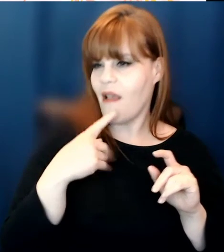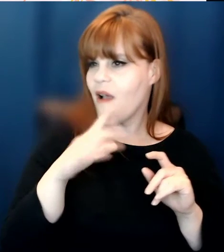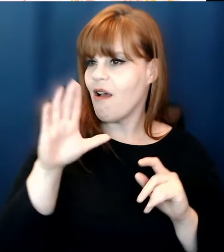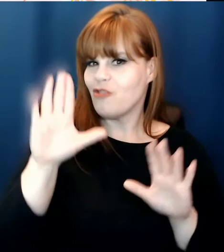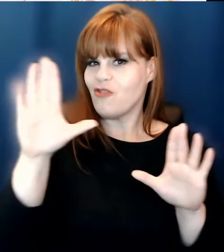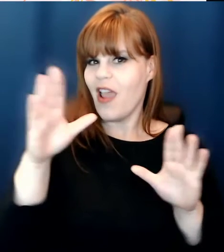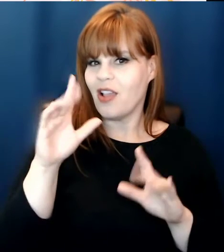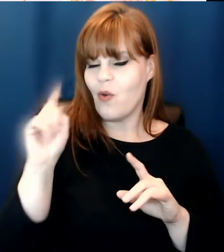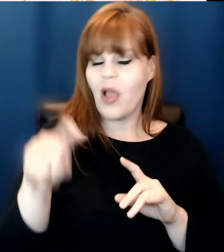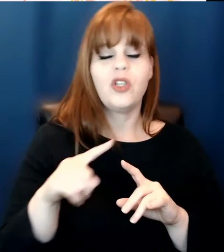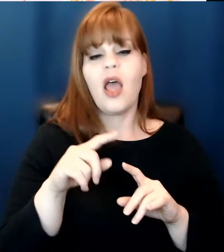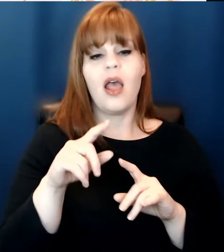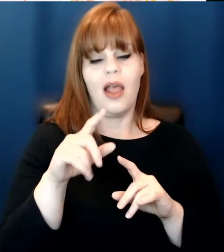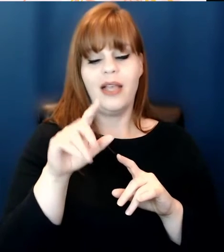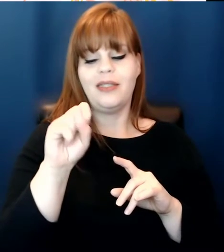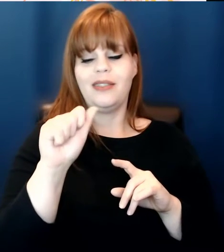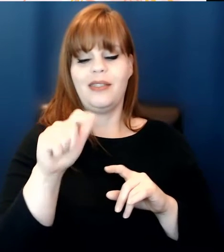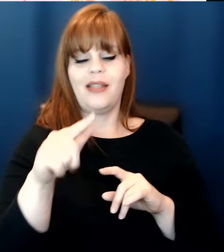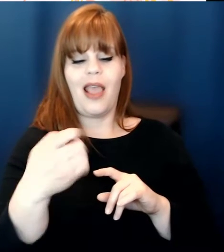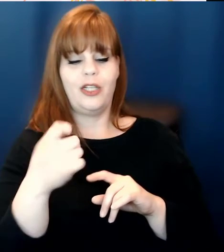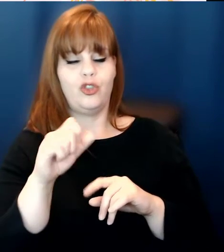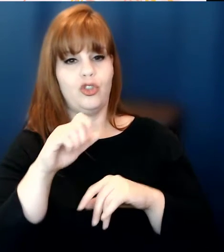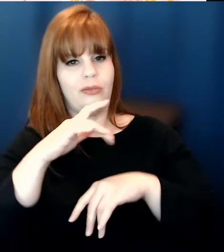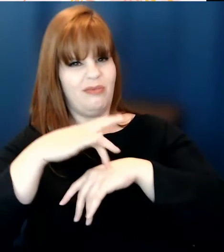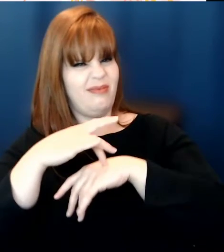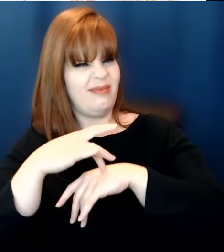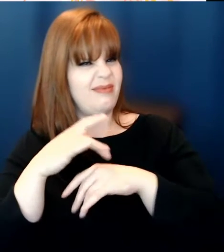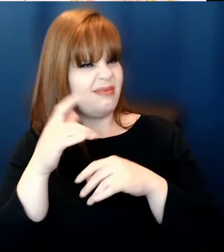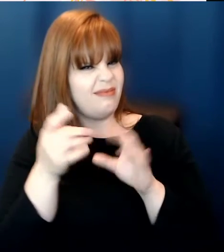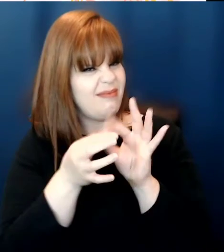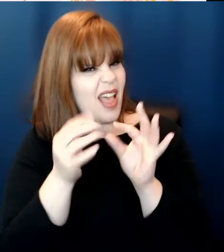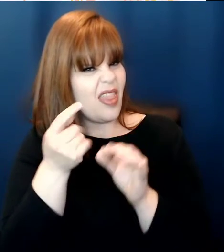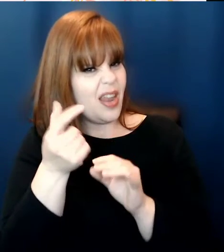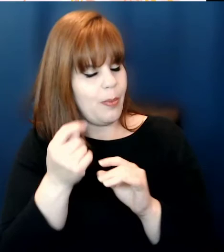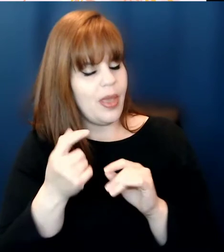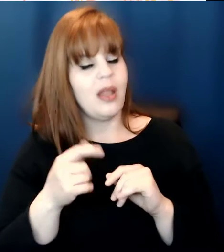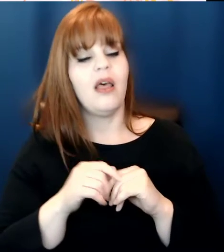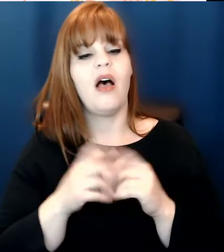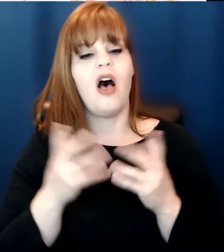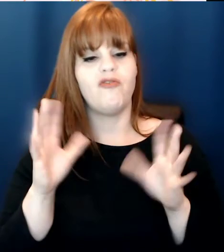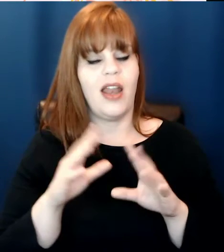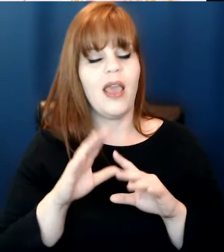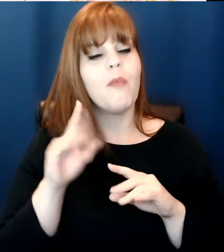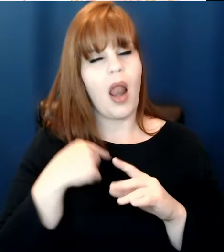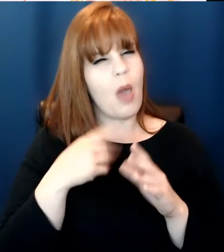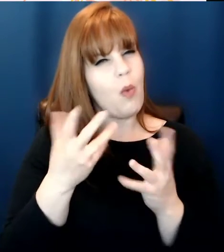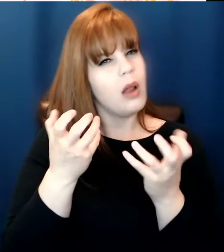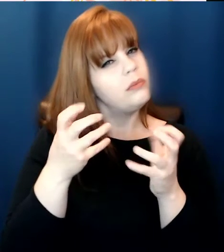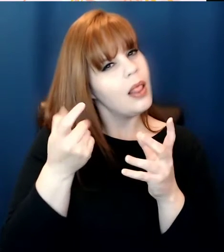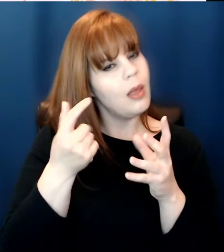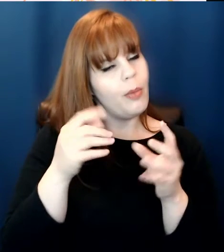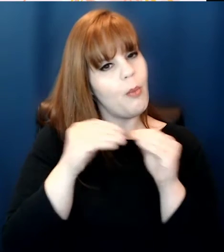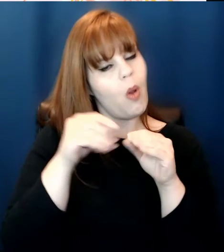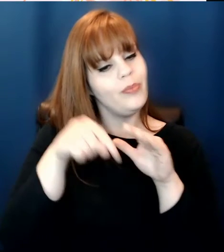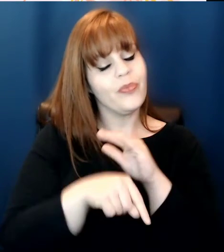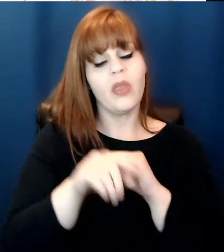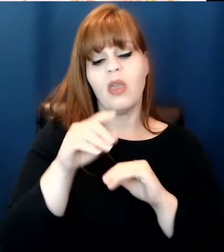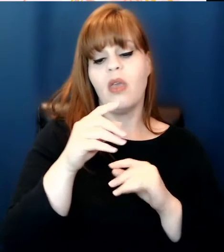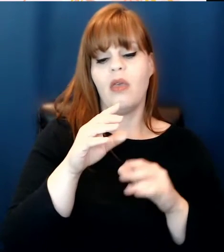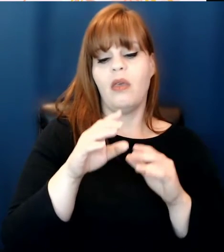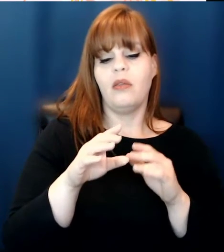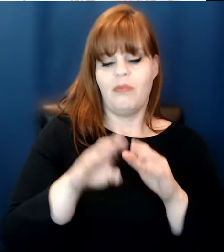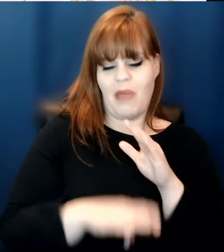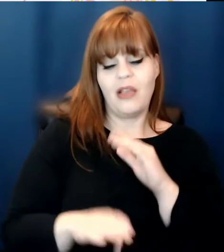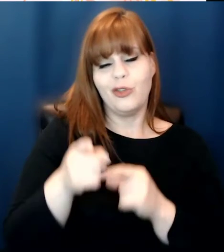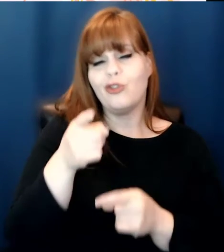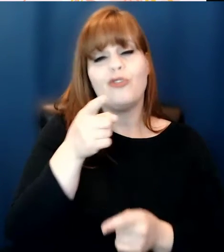So Sage touched on it a little bit earlier, but I'd love to go a little bit more in depth on that. Basically, the Brain